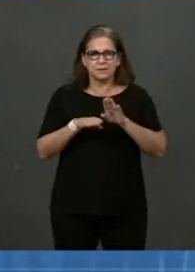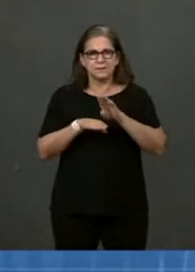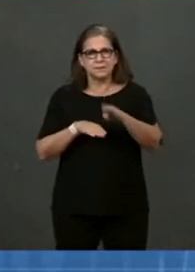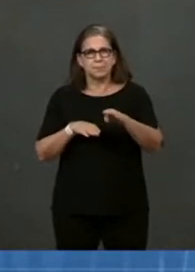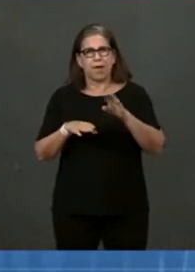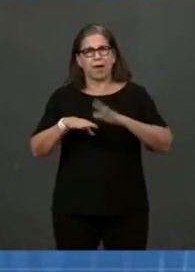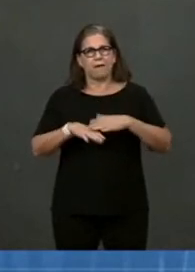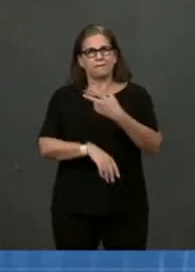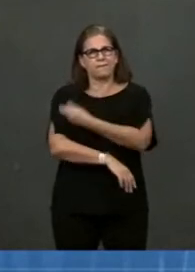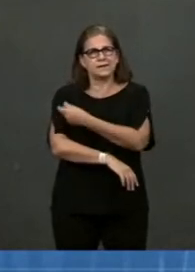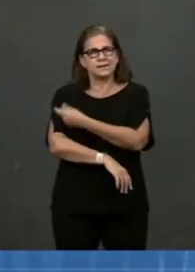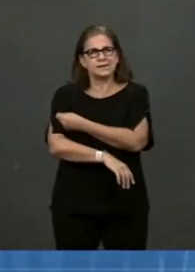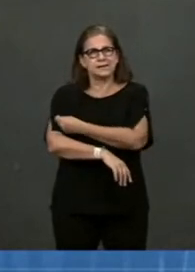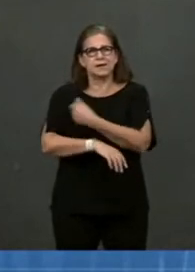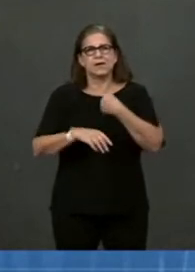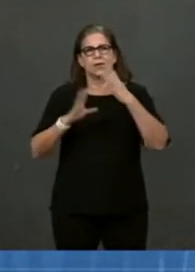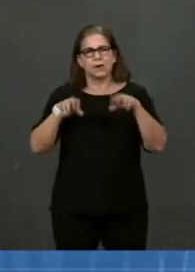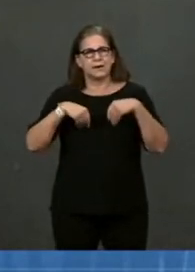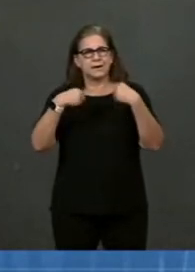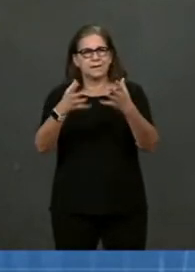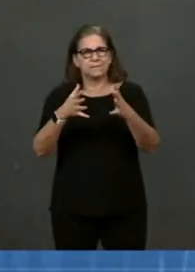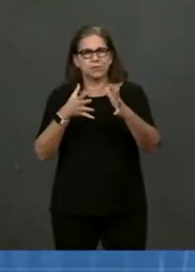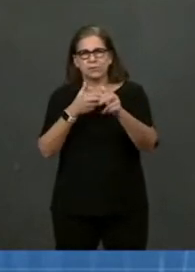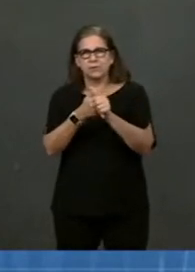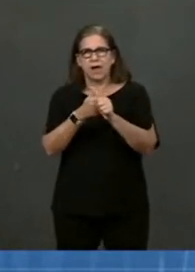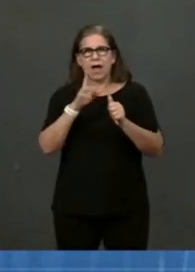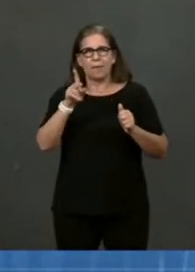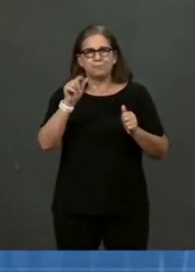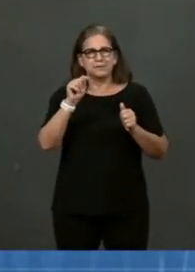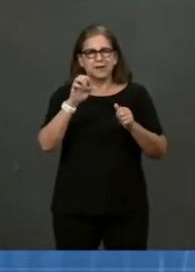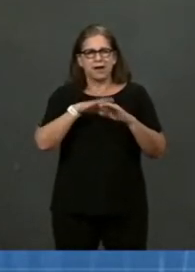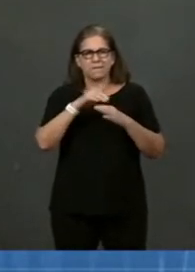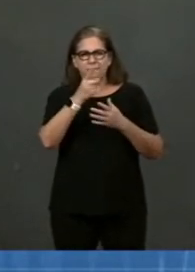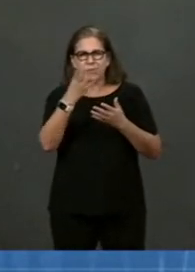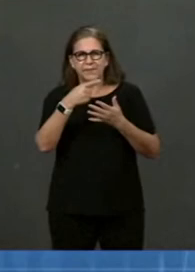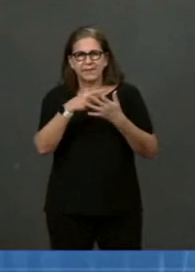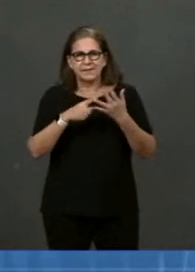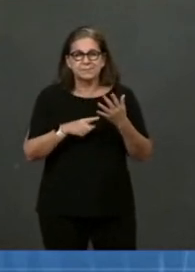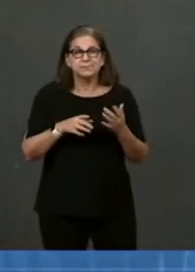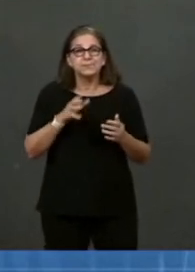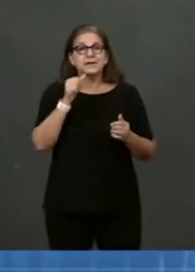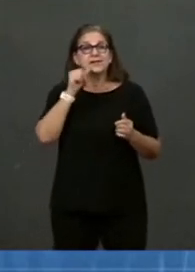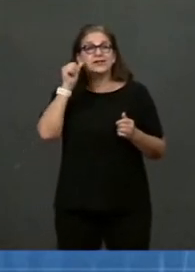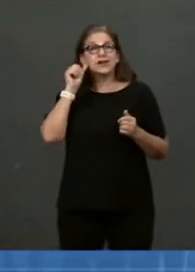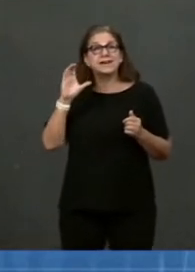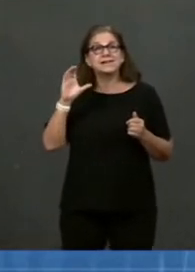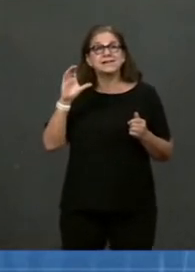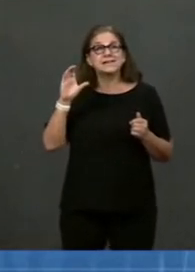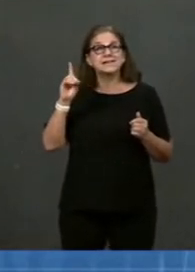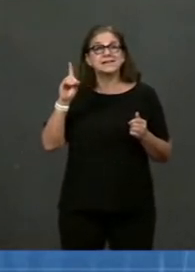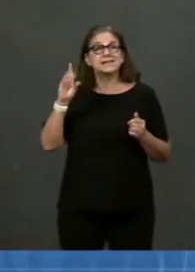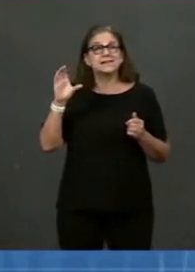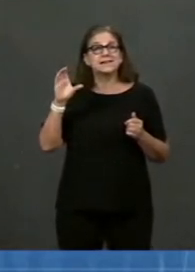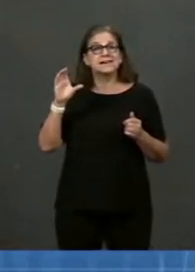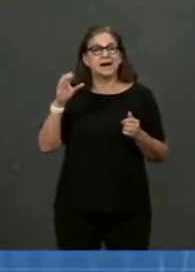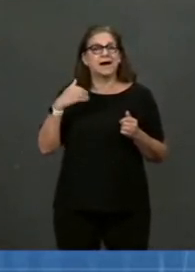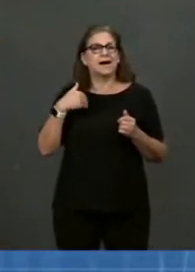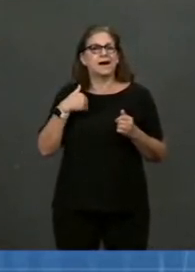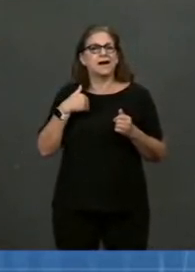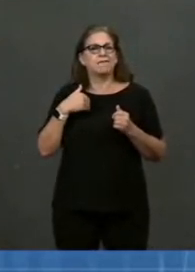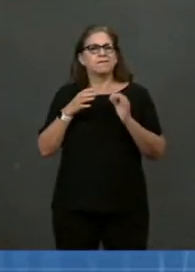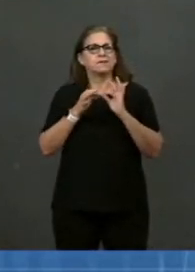updates. Yesterday, CDC's Advisory Committee on Immunization Practices, or ACIP, discussed the